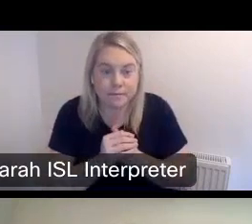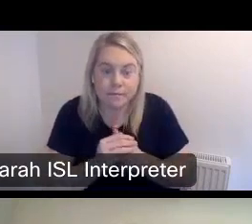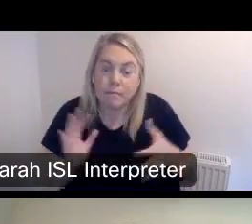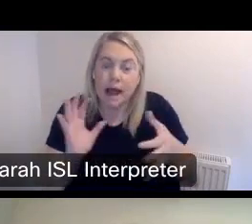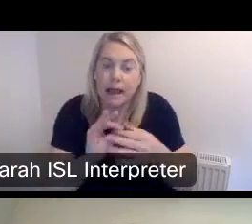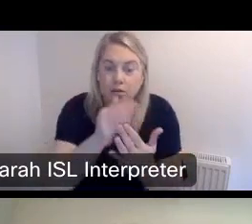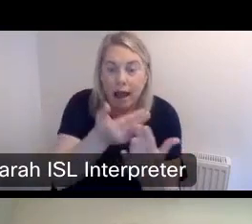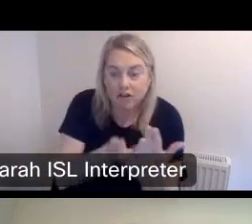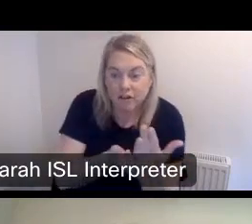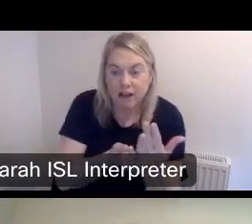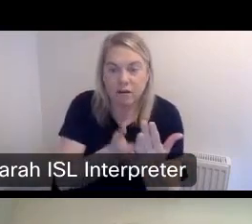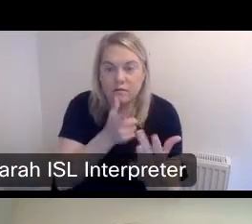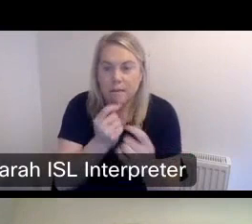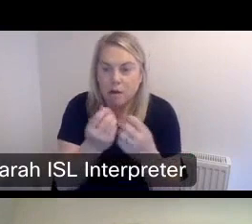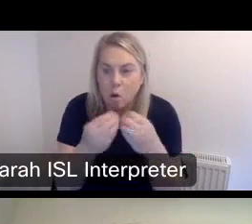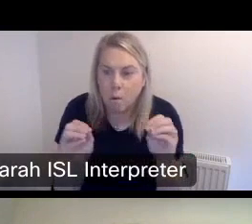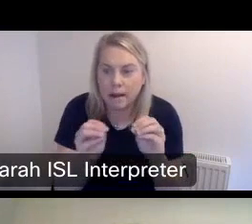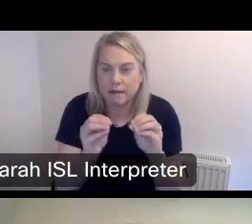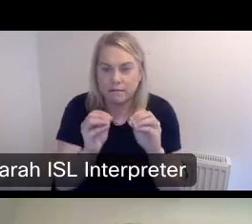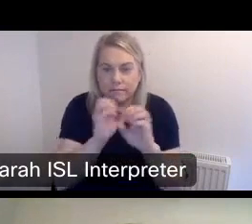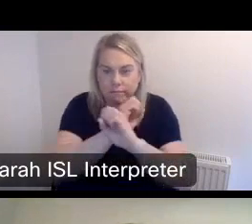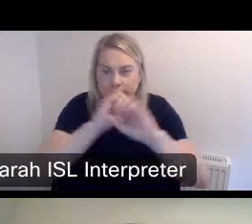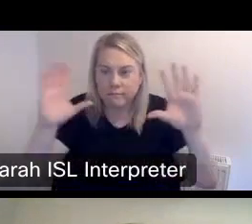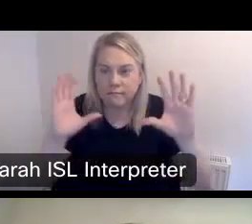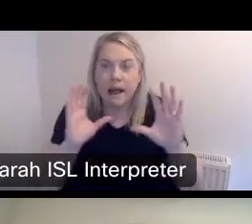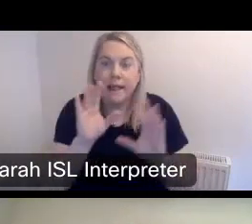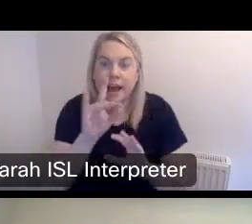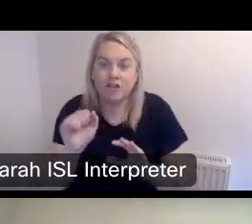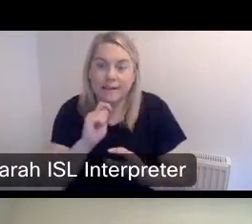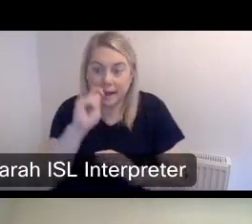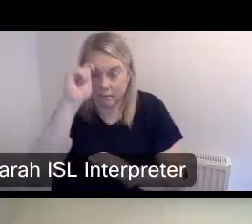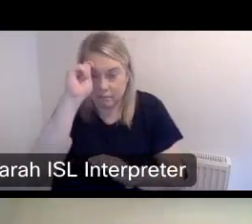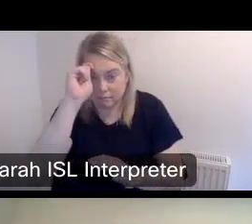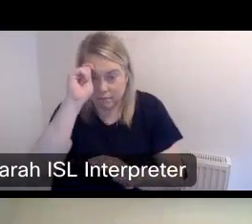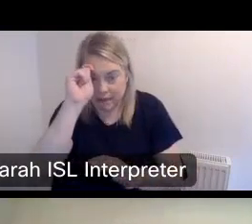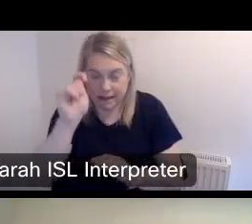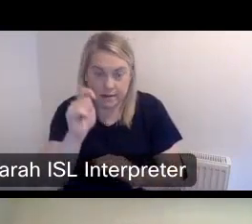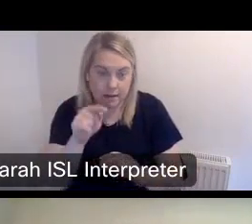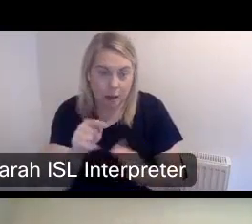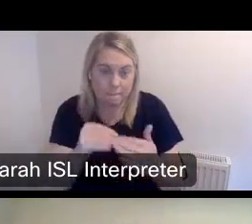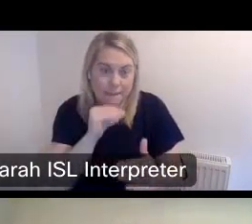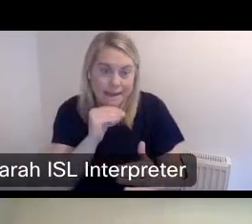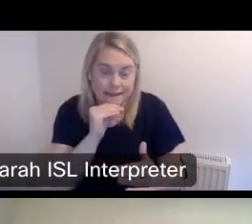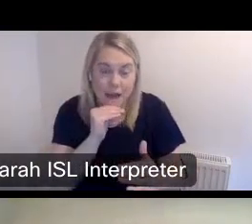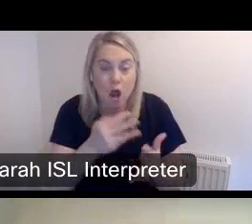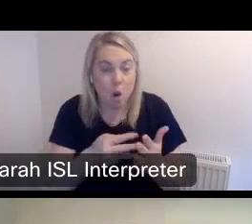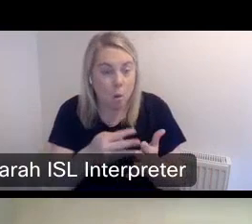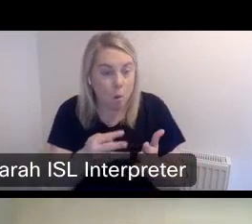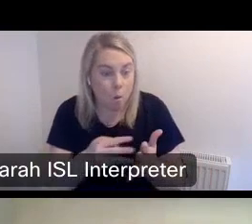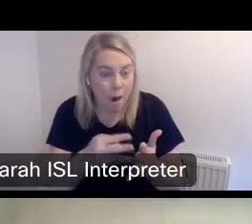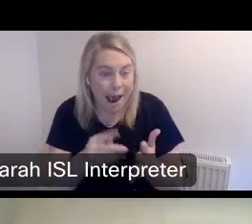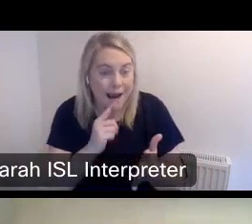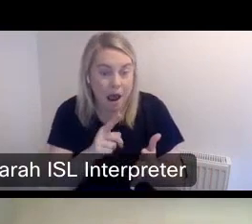about openness and transparency, the HSEs interpret this in the following way. Whilst there is a determination to be made if a